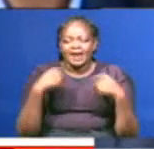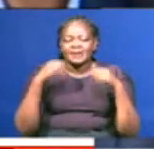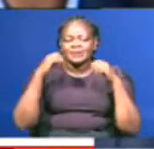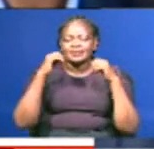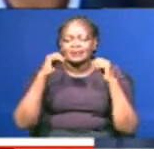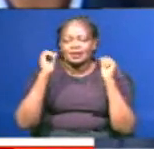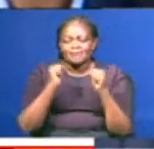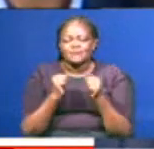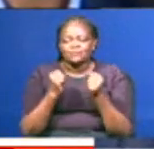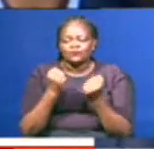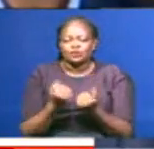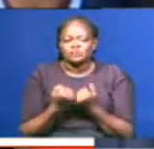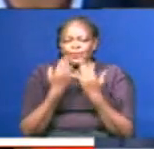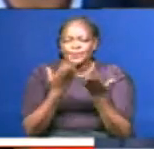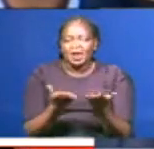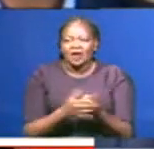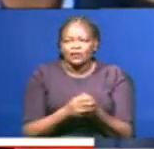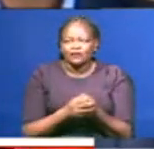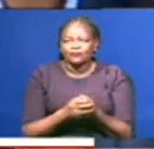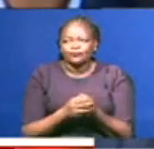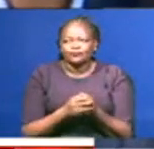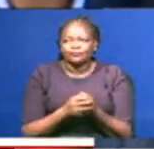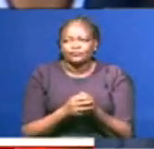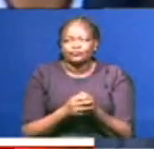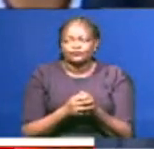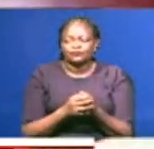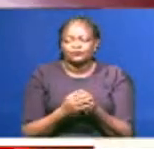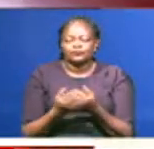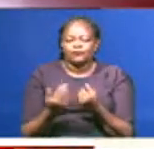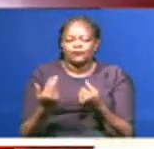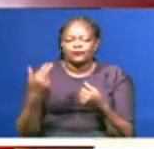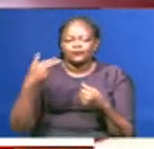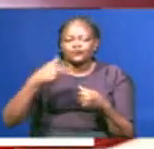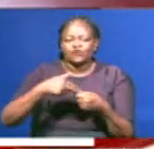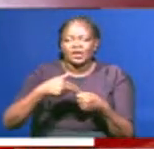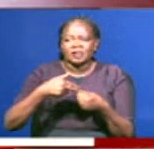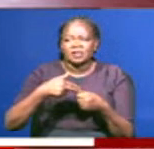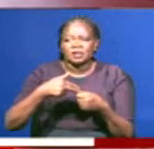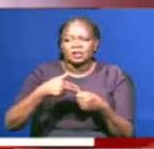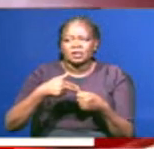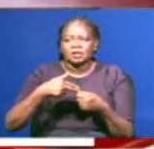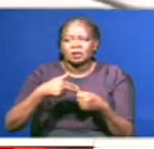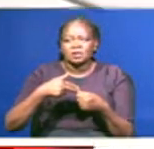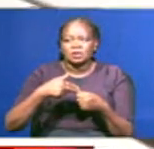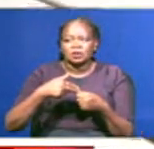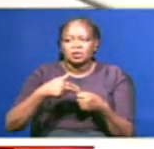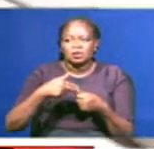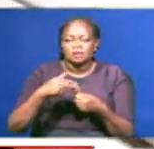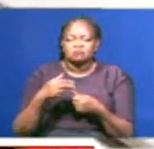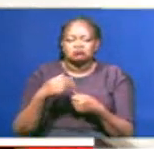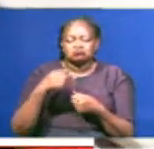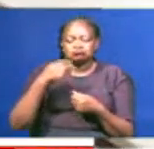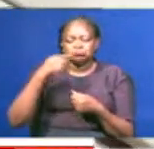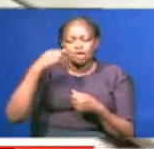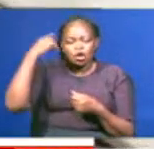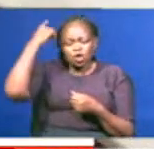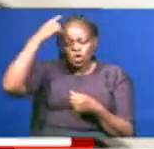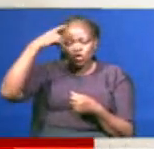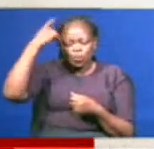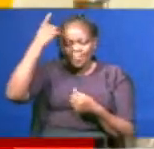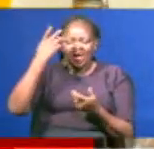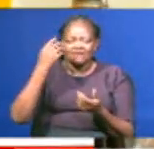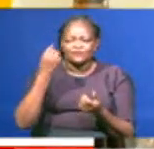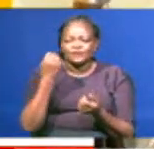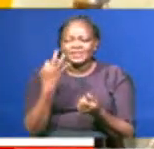of PMS, which is super, with Enoch. Enoch is a Dubai-based company, for three